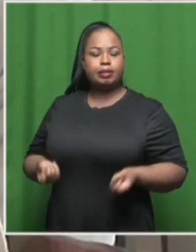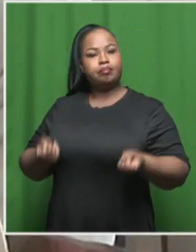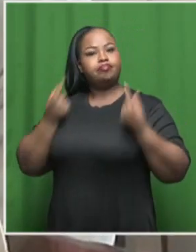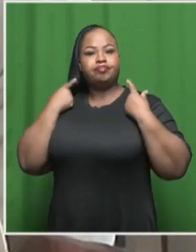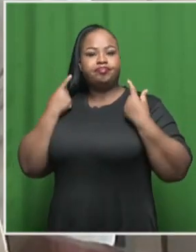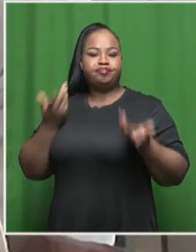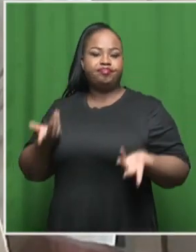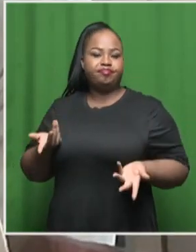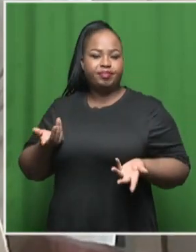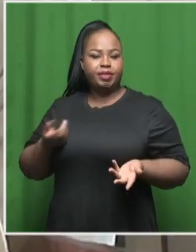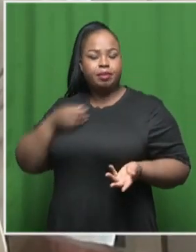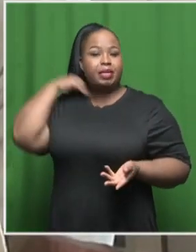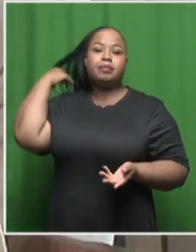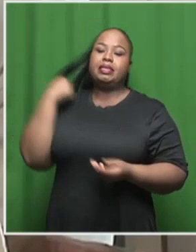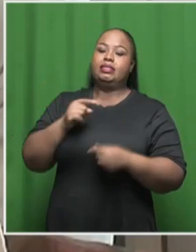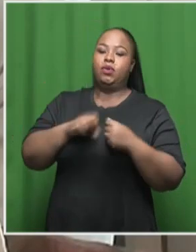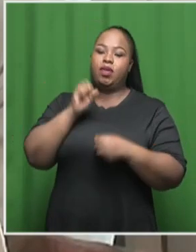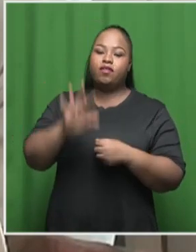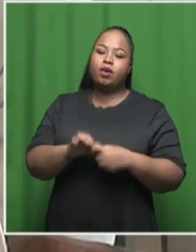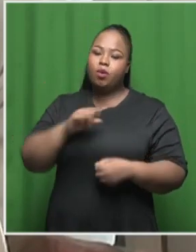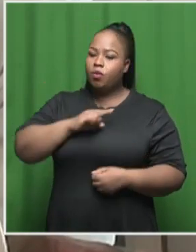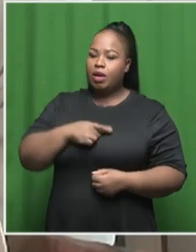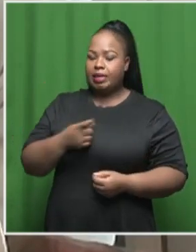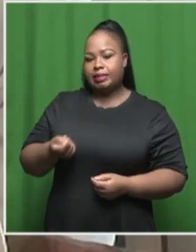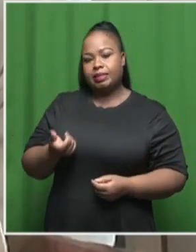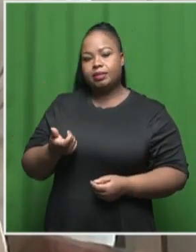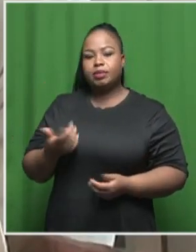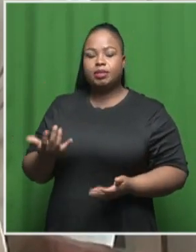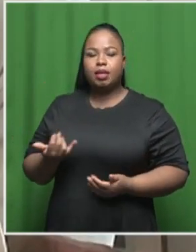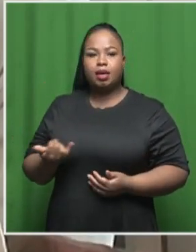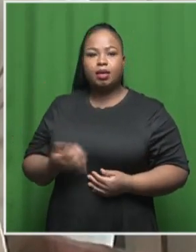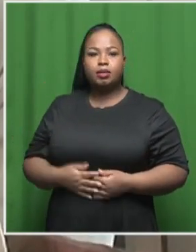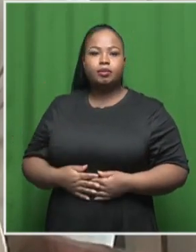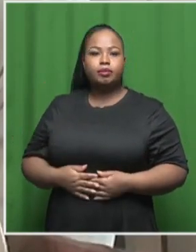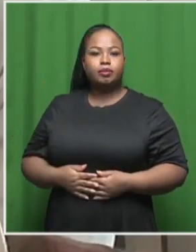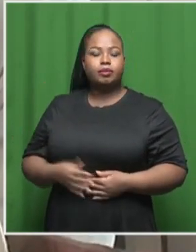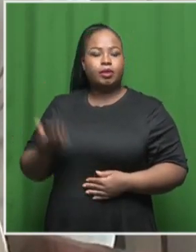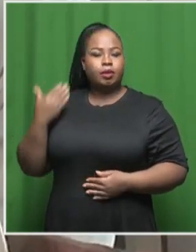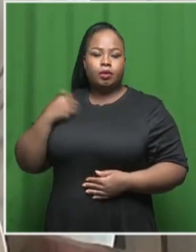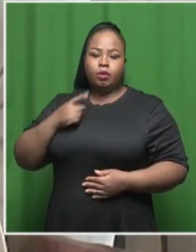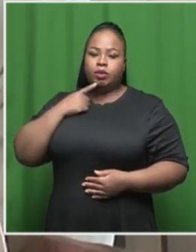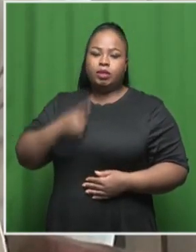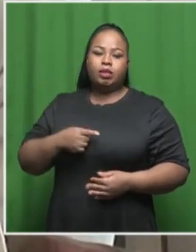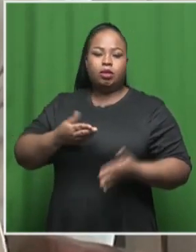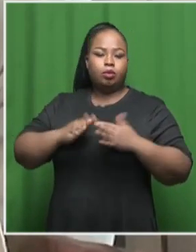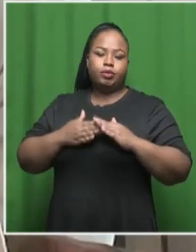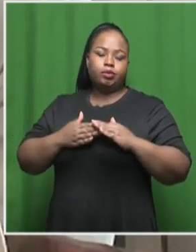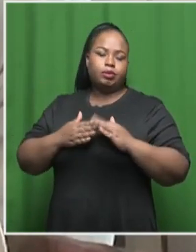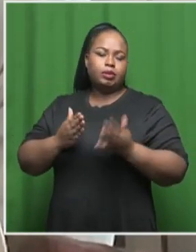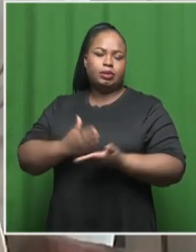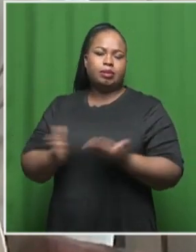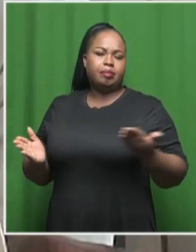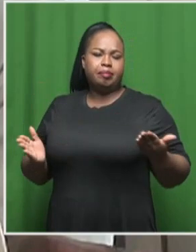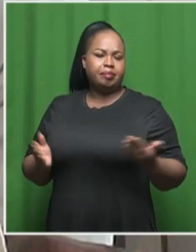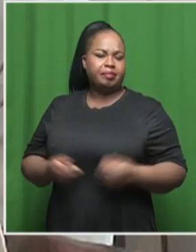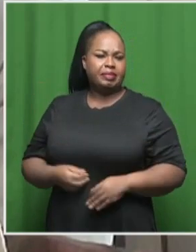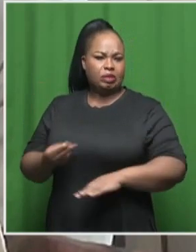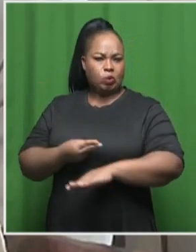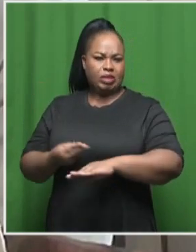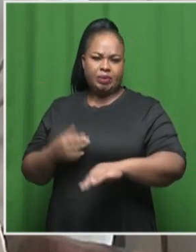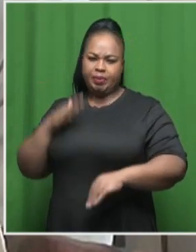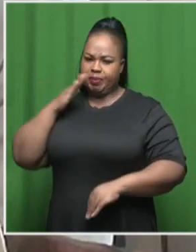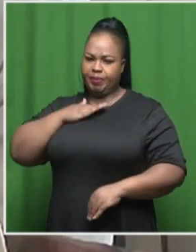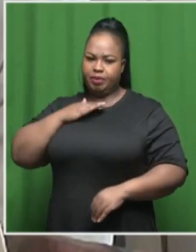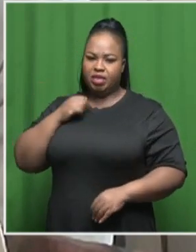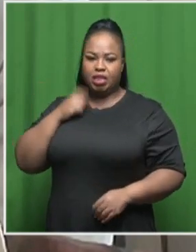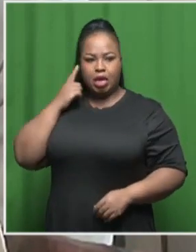understand, especially in South Africa, where it's a little bit of, like we were saying earlier, communities are not as tattooed. So